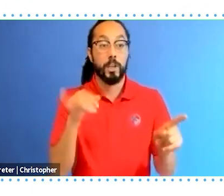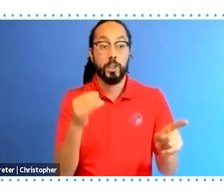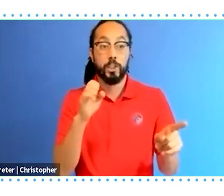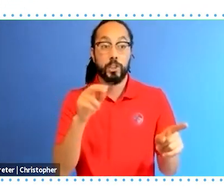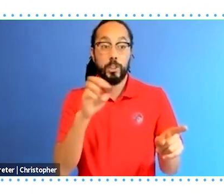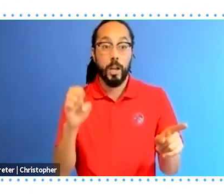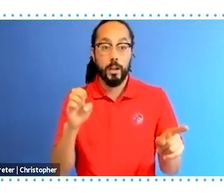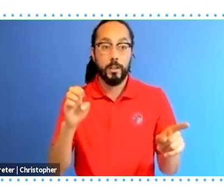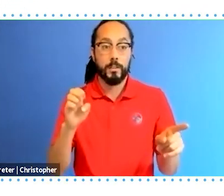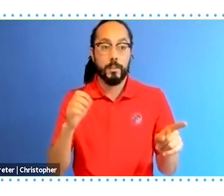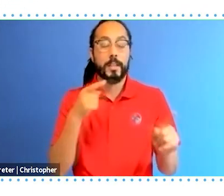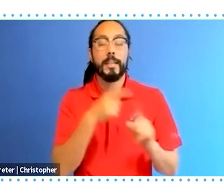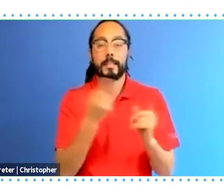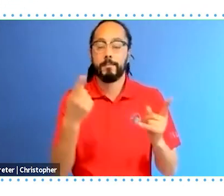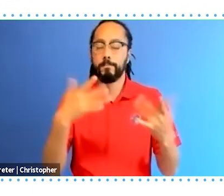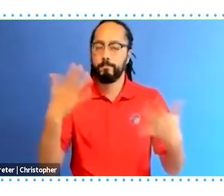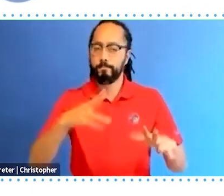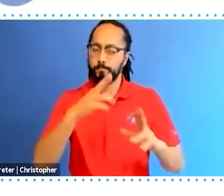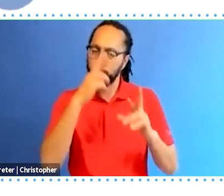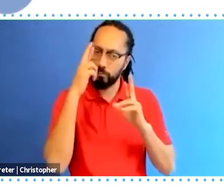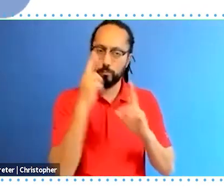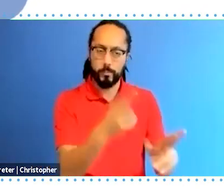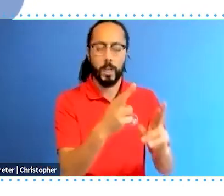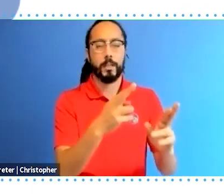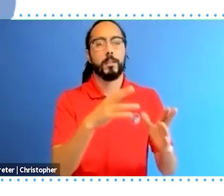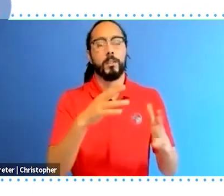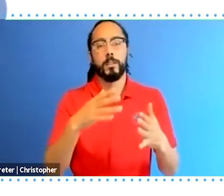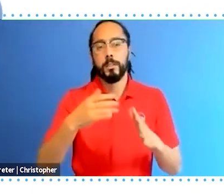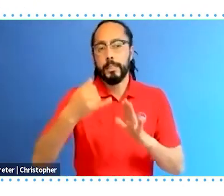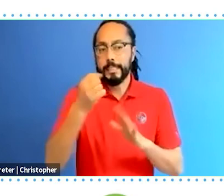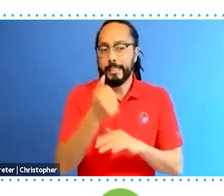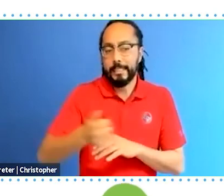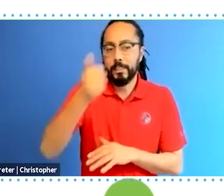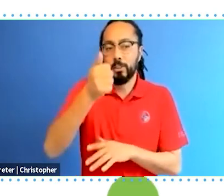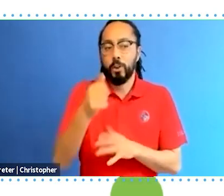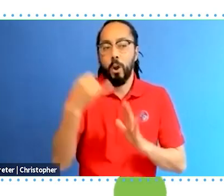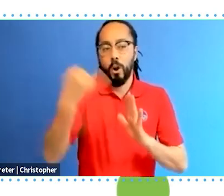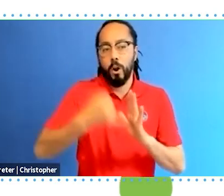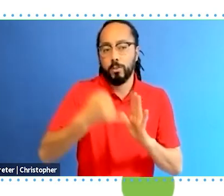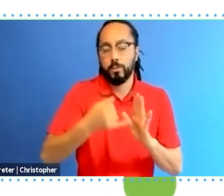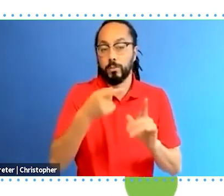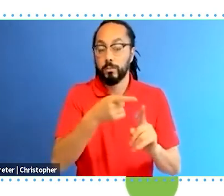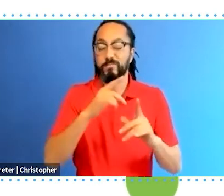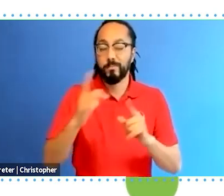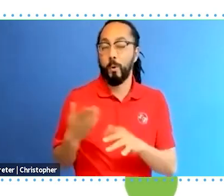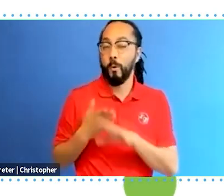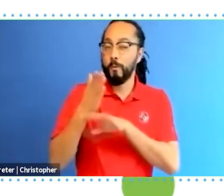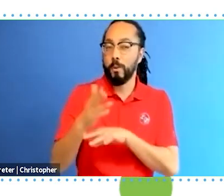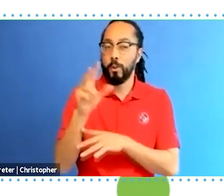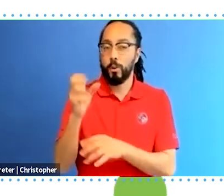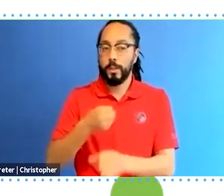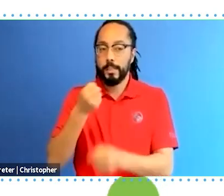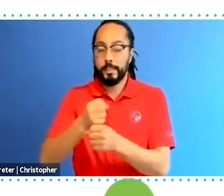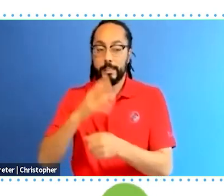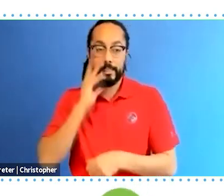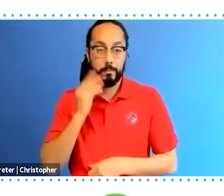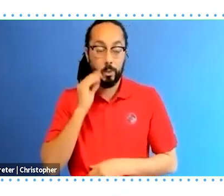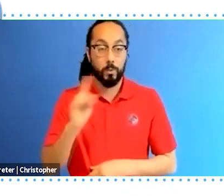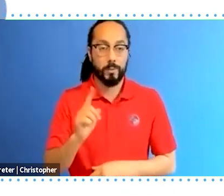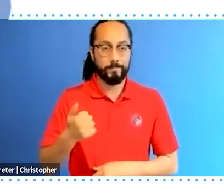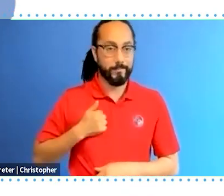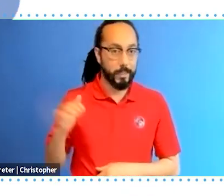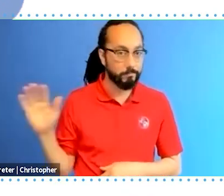respected senior arts management professional with 30 years plus years of experience of national,